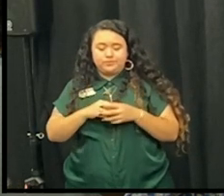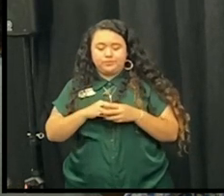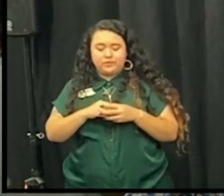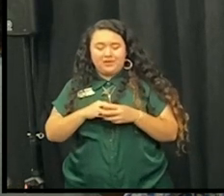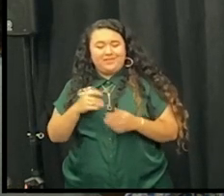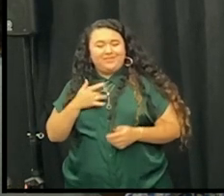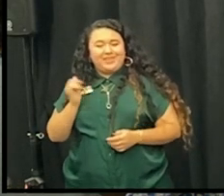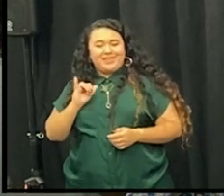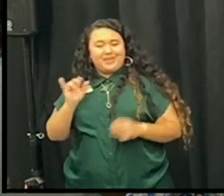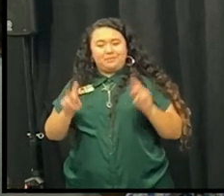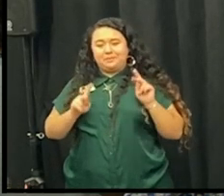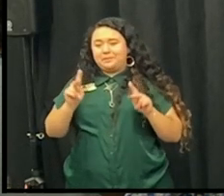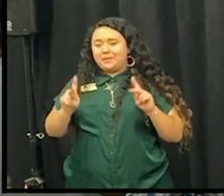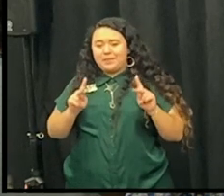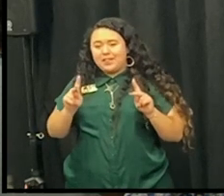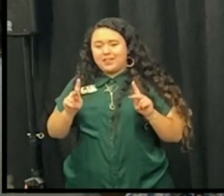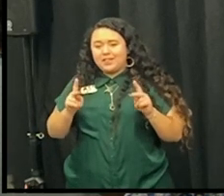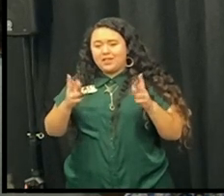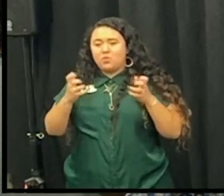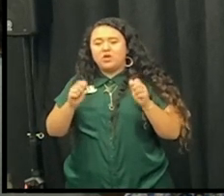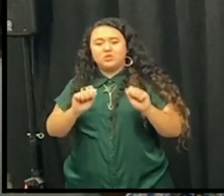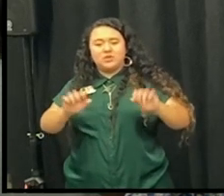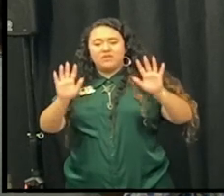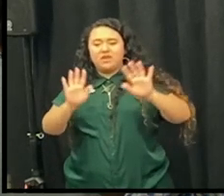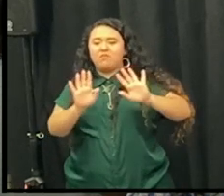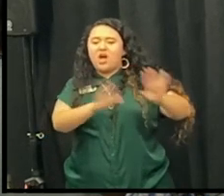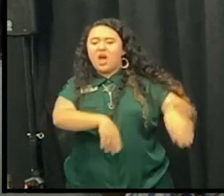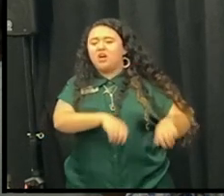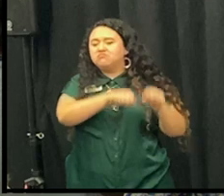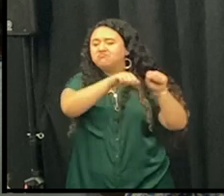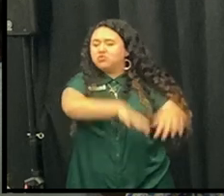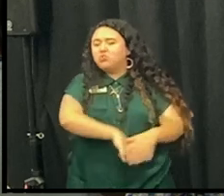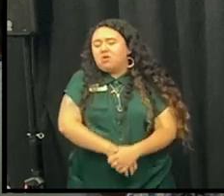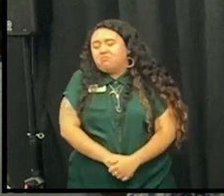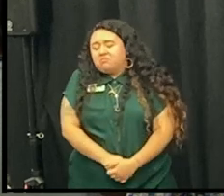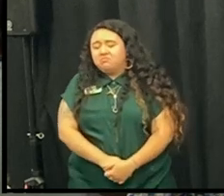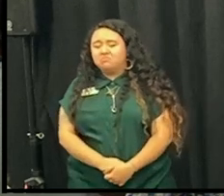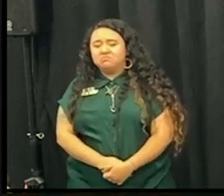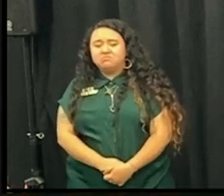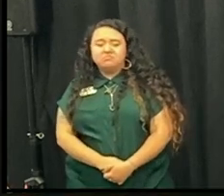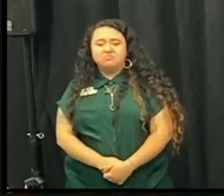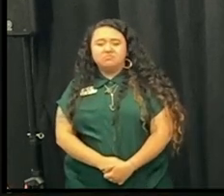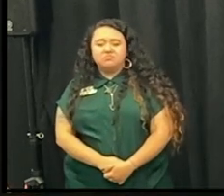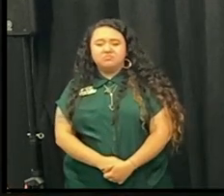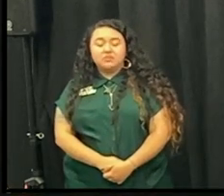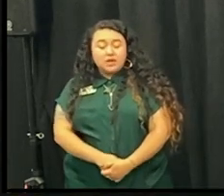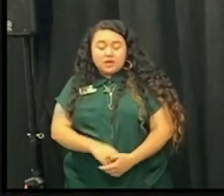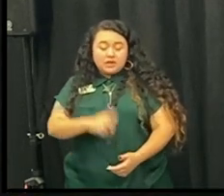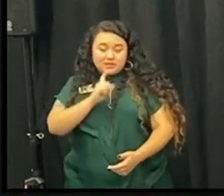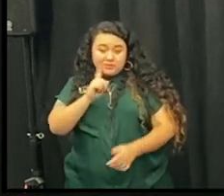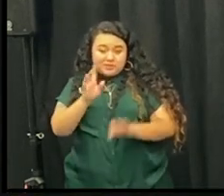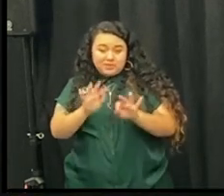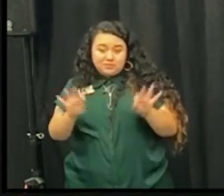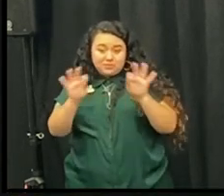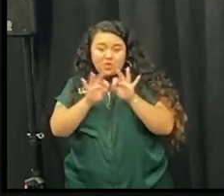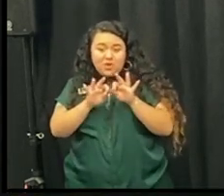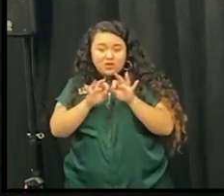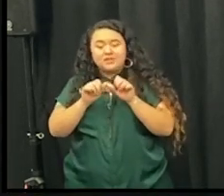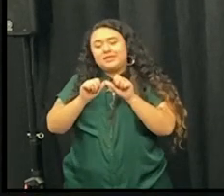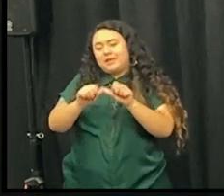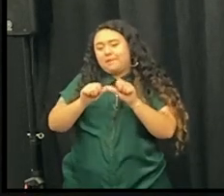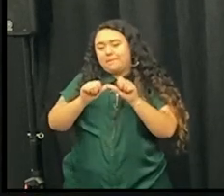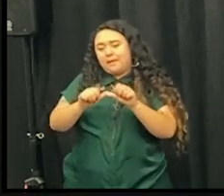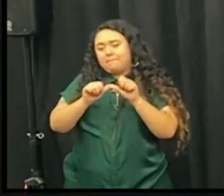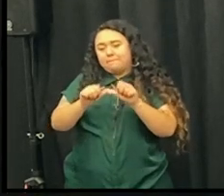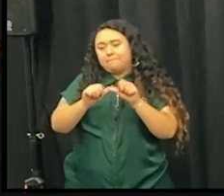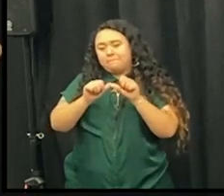feeling like people just want to give up, you know, like but what's really important, I think, is keeping it up and